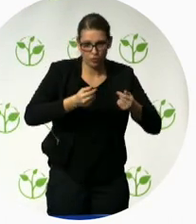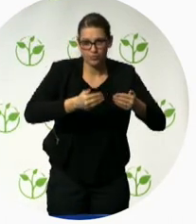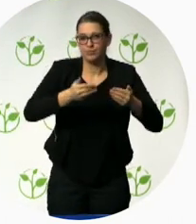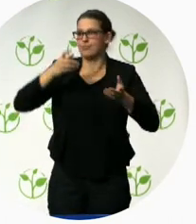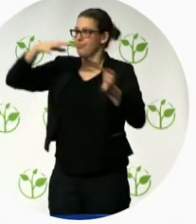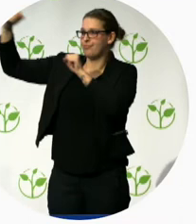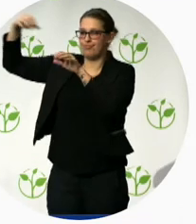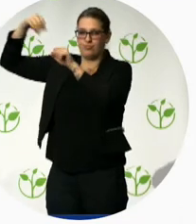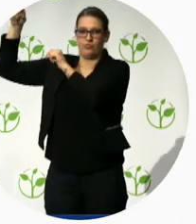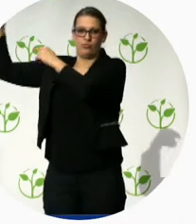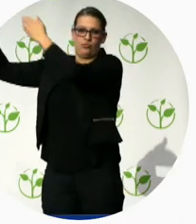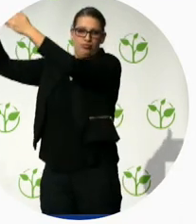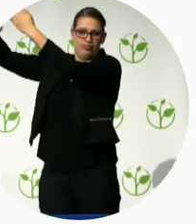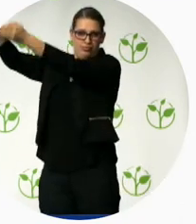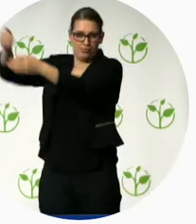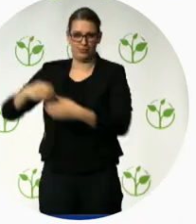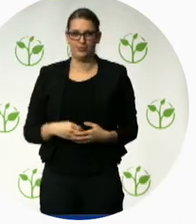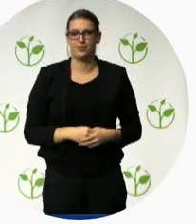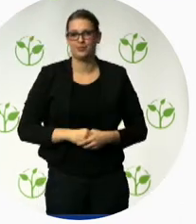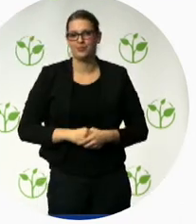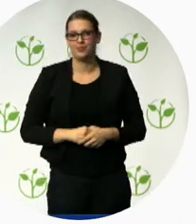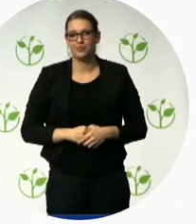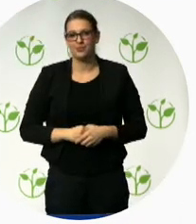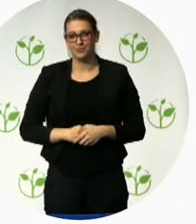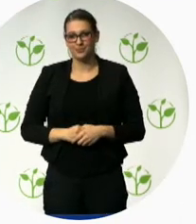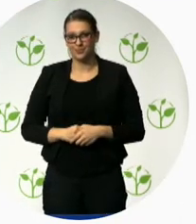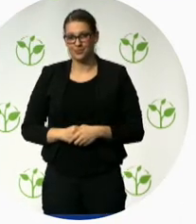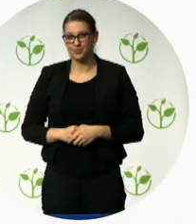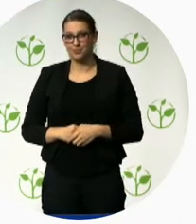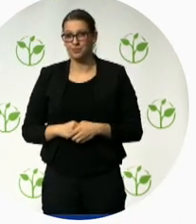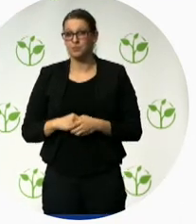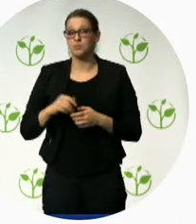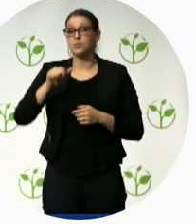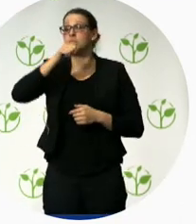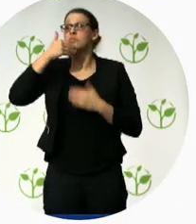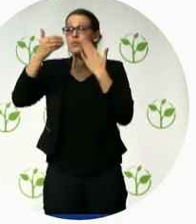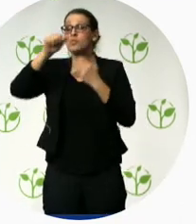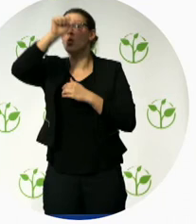Thank you. Any other observations or questions?